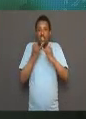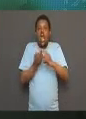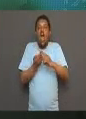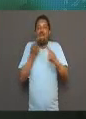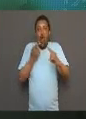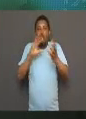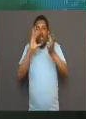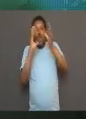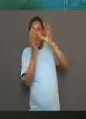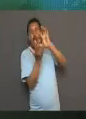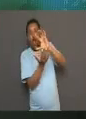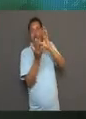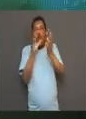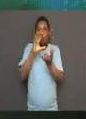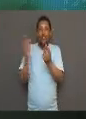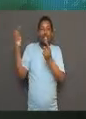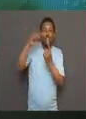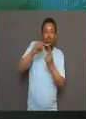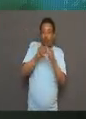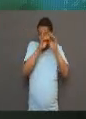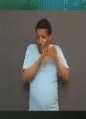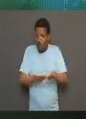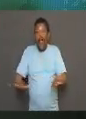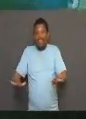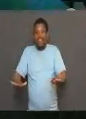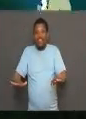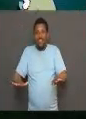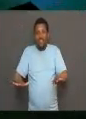from the globe onto a flat plane?